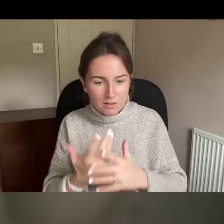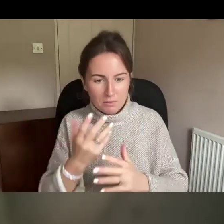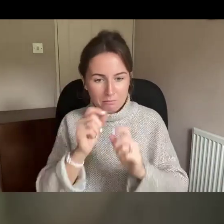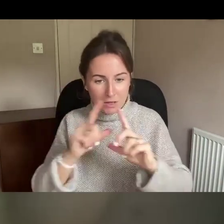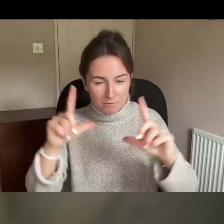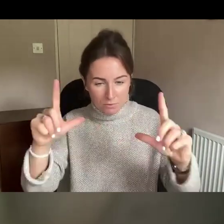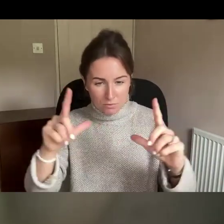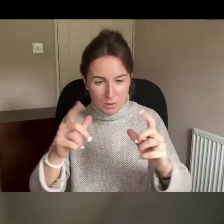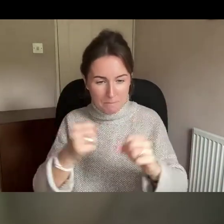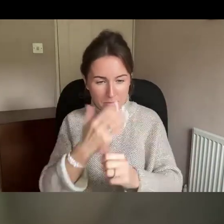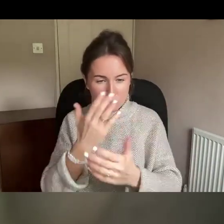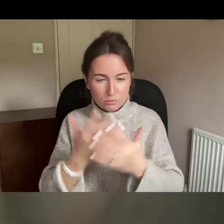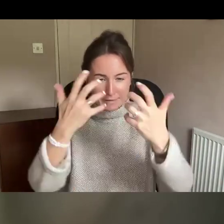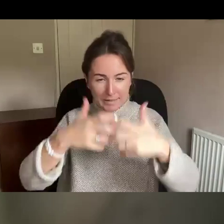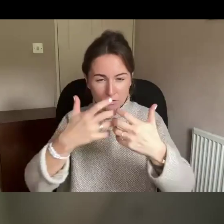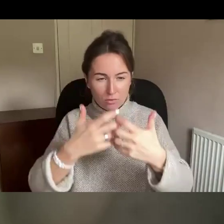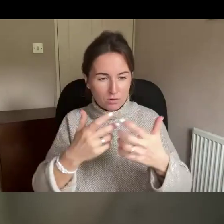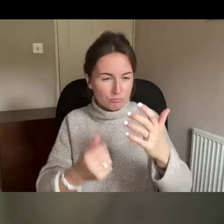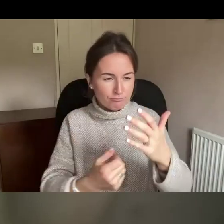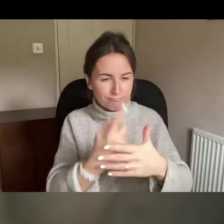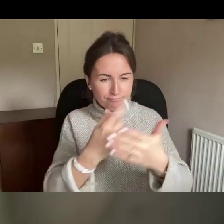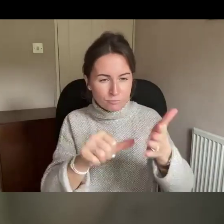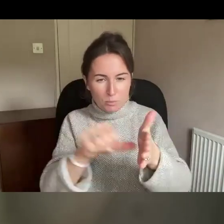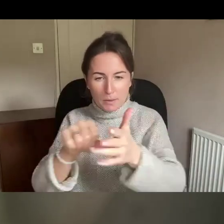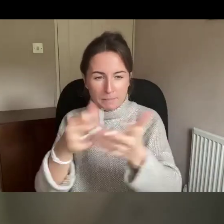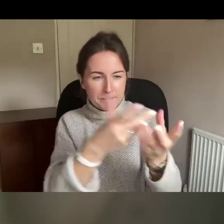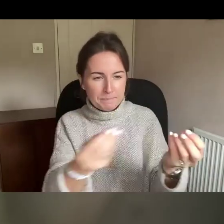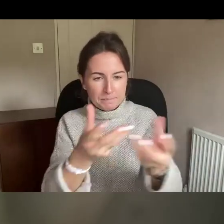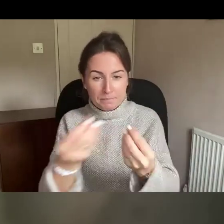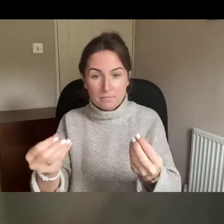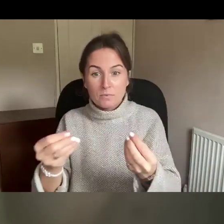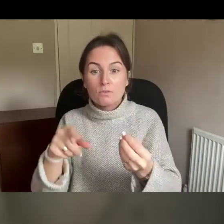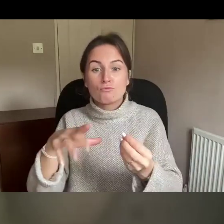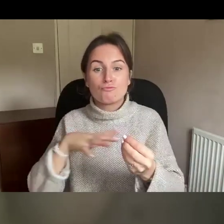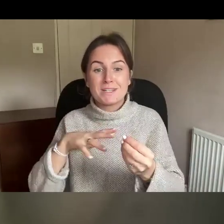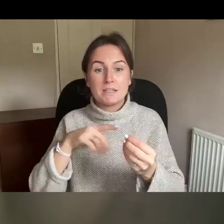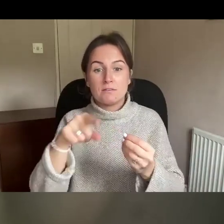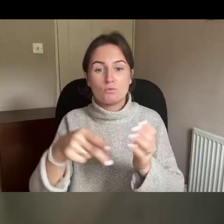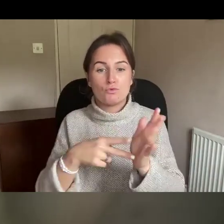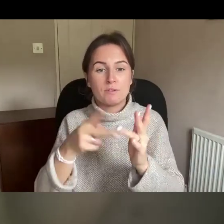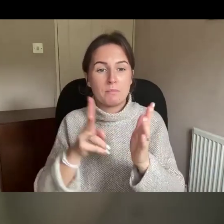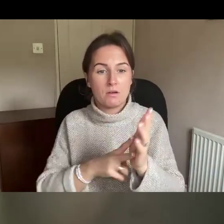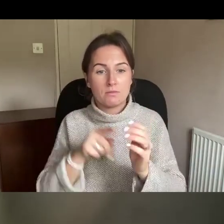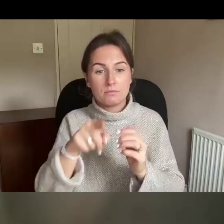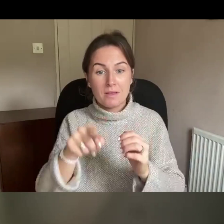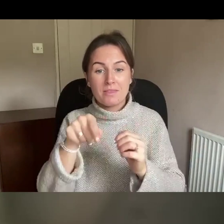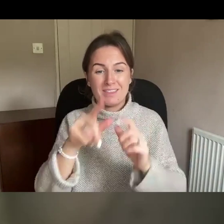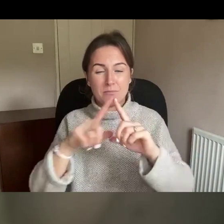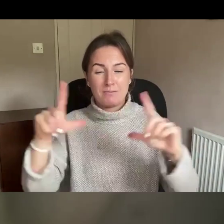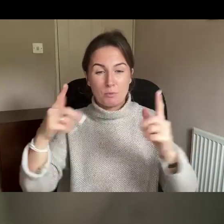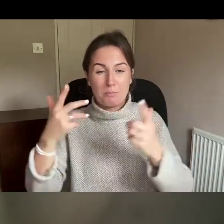technical fixes to make sure it's ready for launch in September. So the platform, as you see it today, has been through a long period of